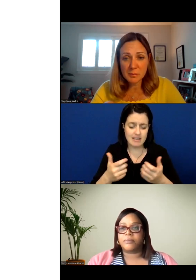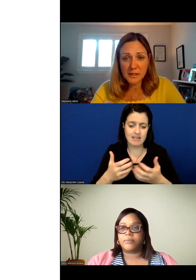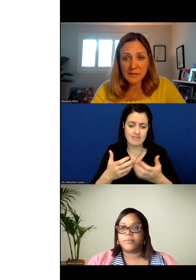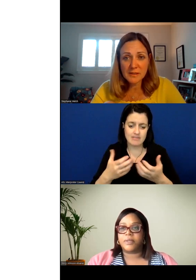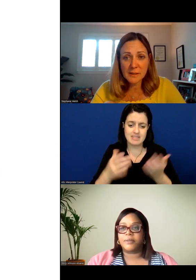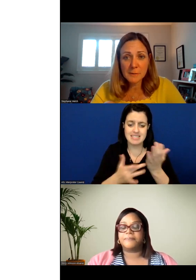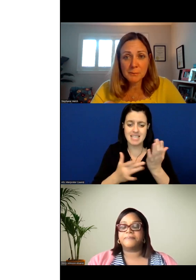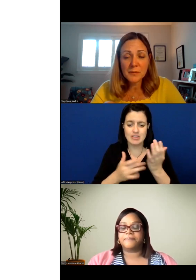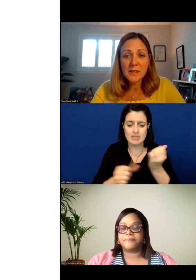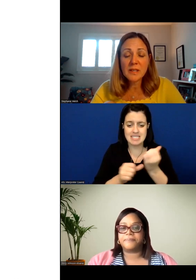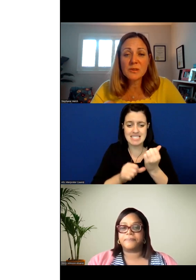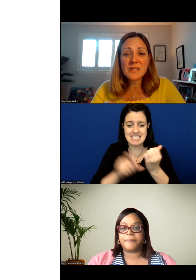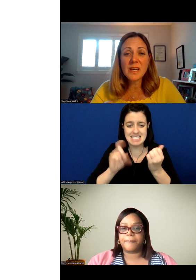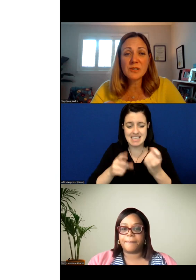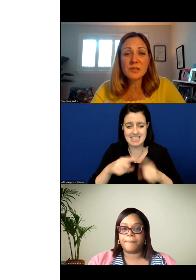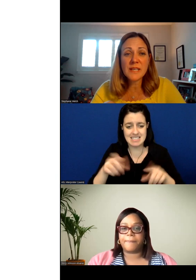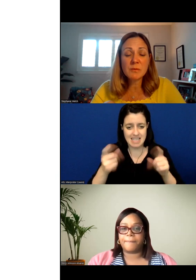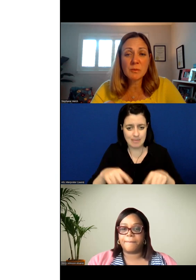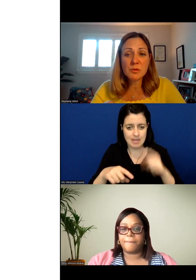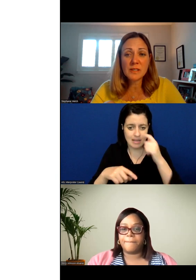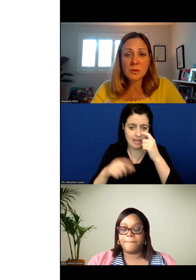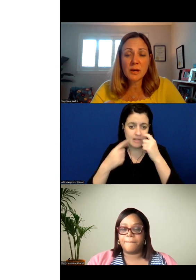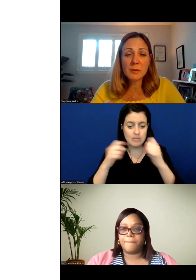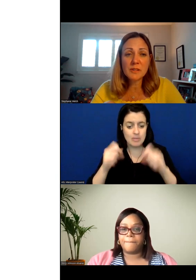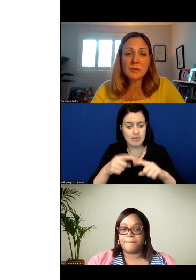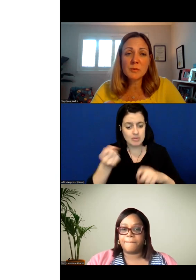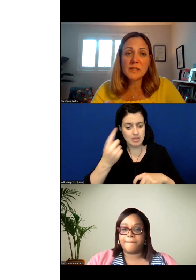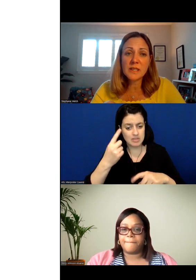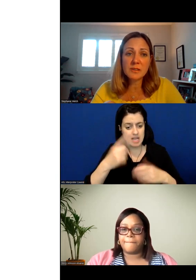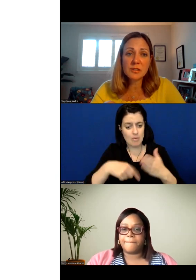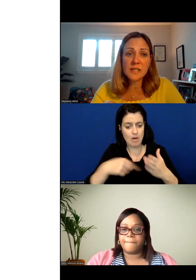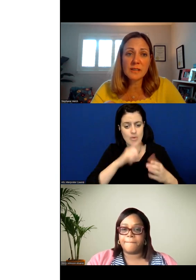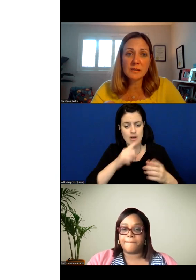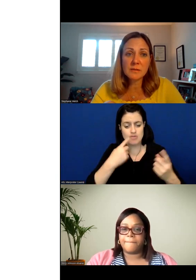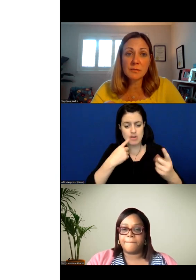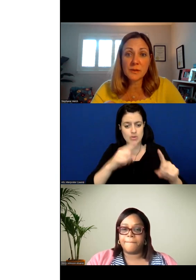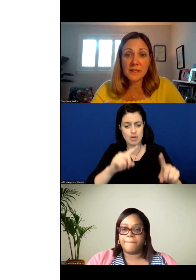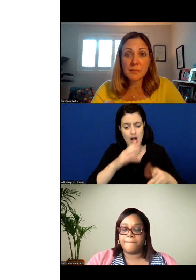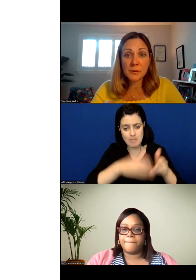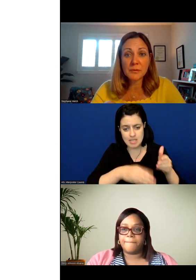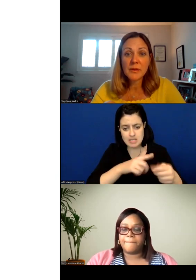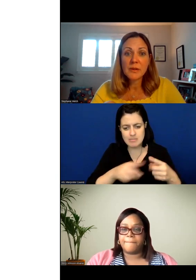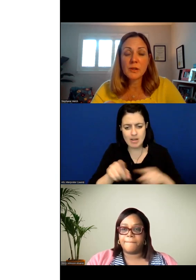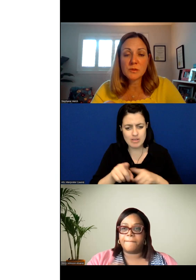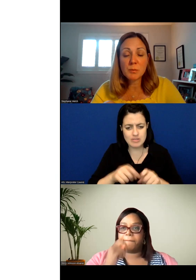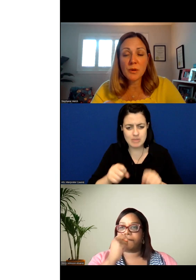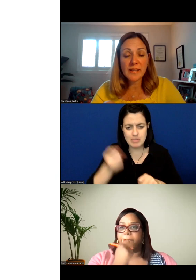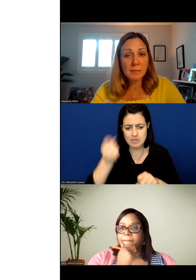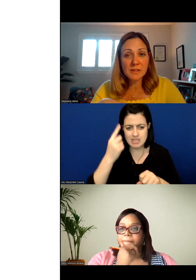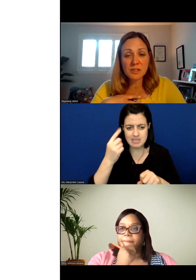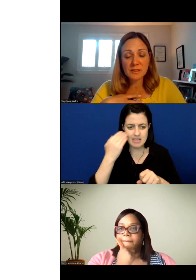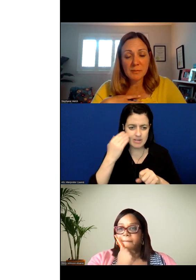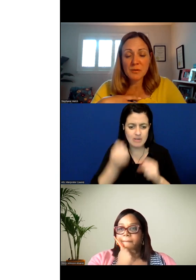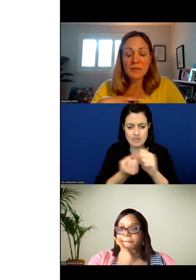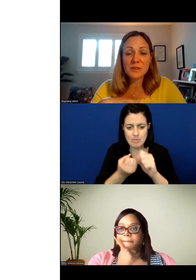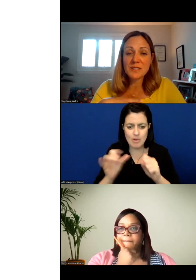needs to take place, not only to understand what we're trying to accomplish, but really to understand, for example, support, like